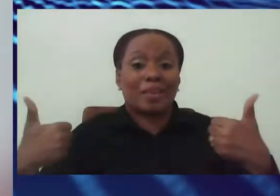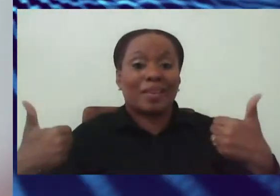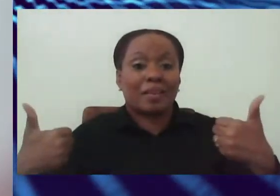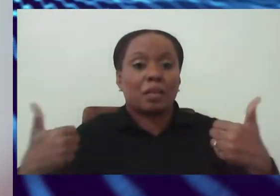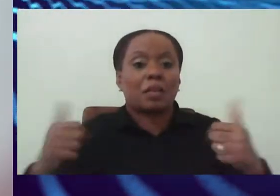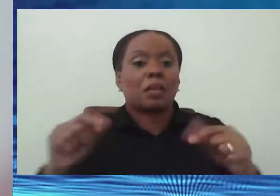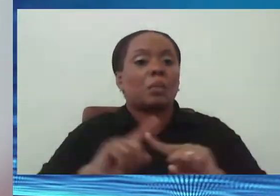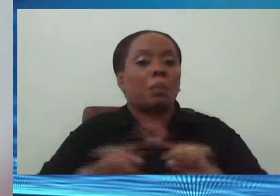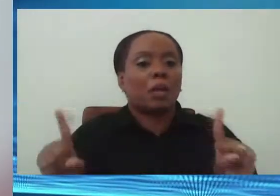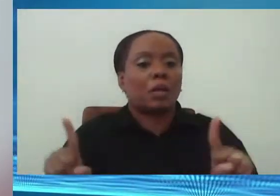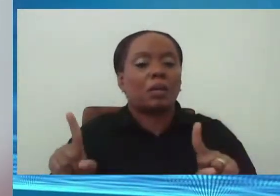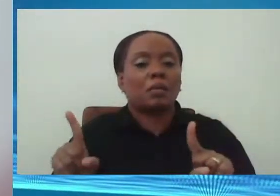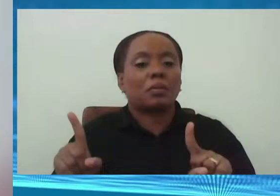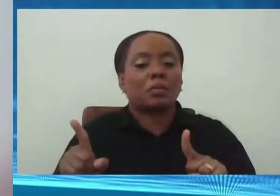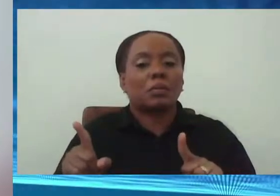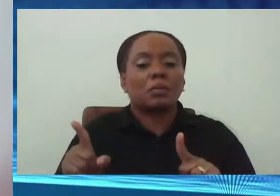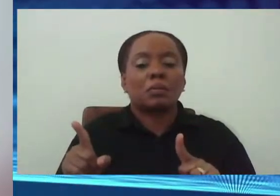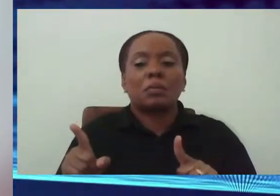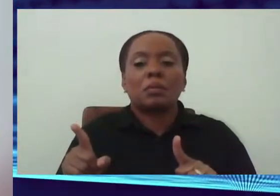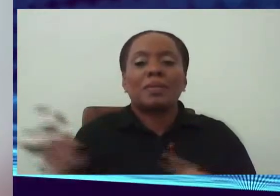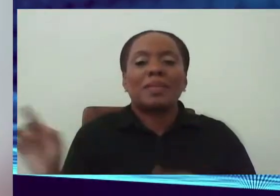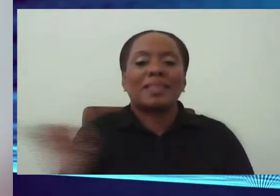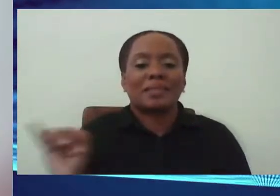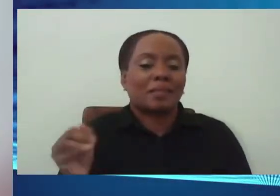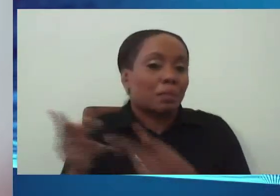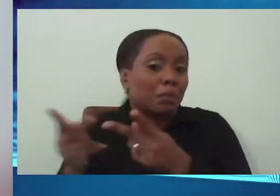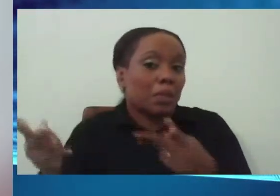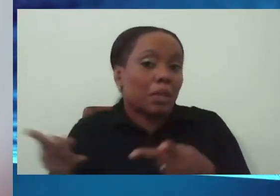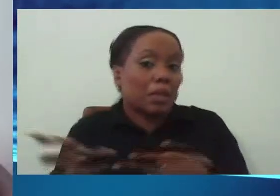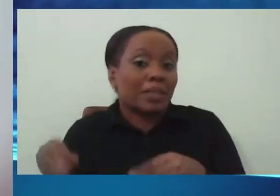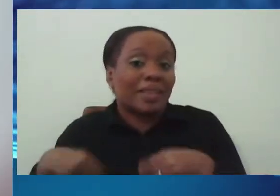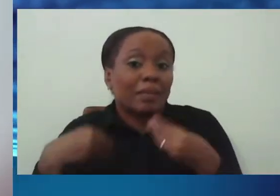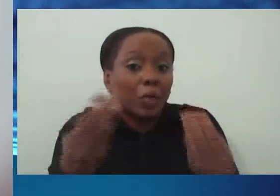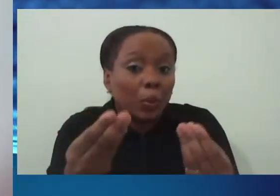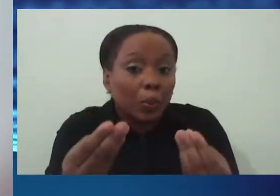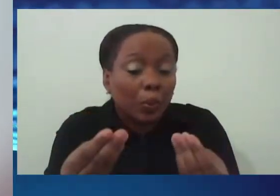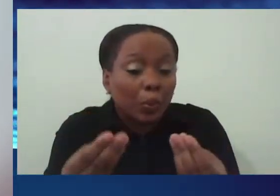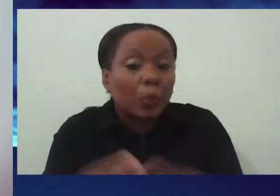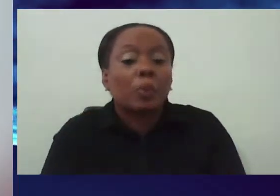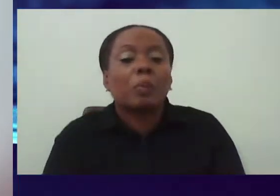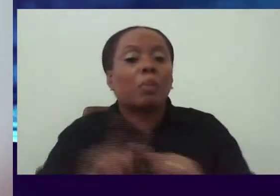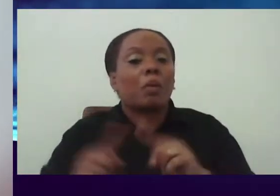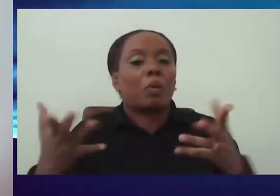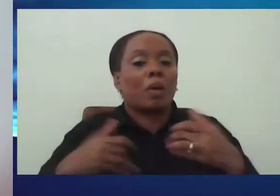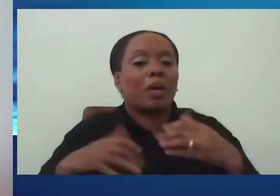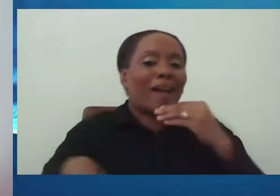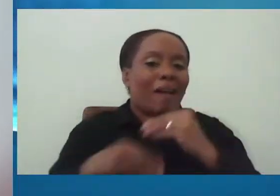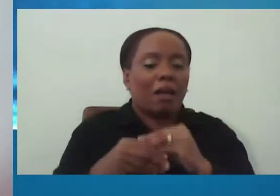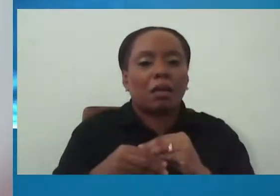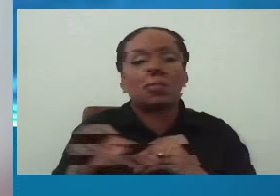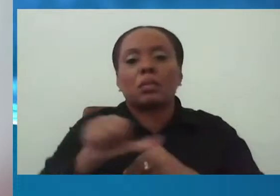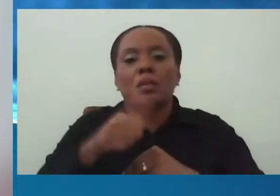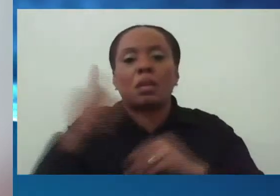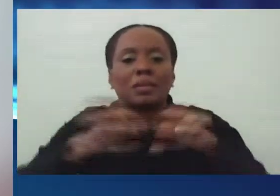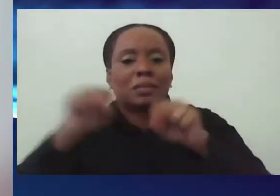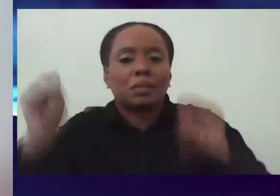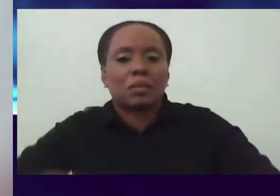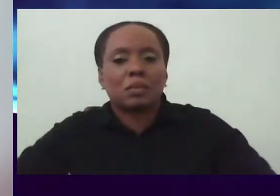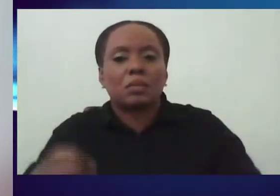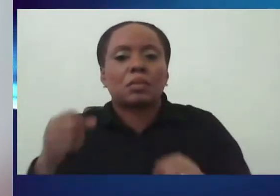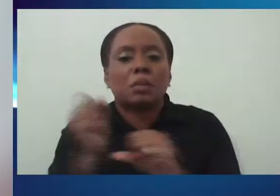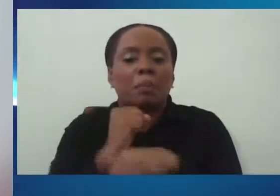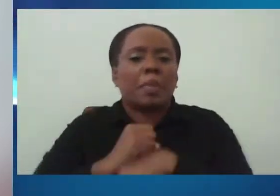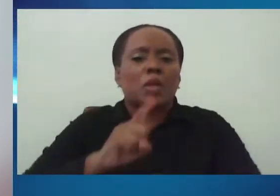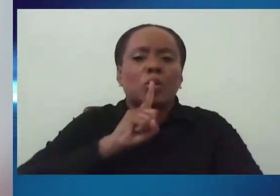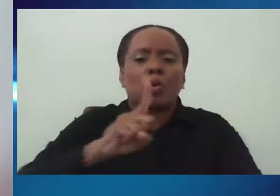place, and we are seeking to put an additional system in place to make it